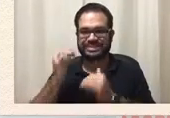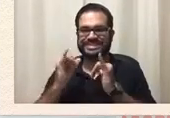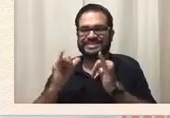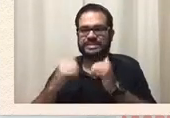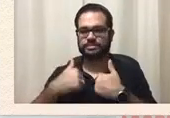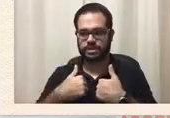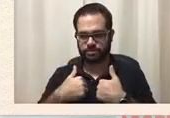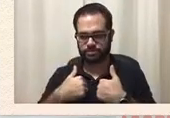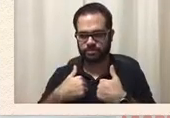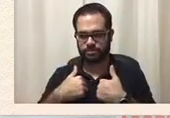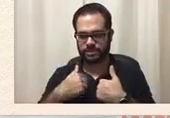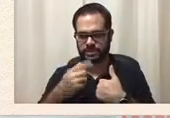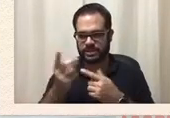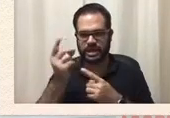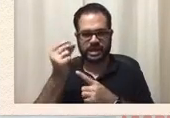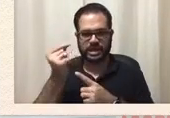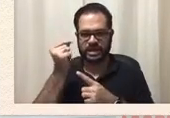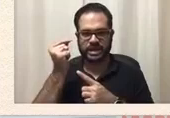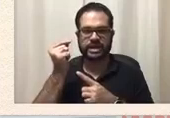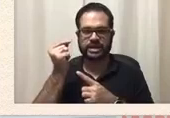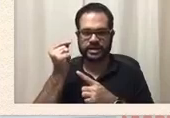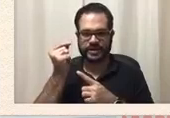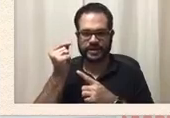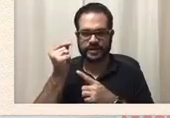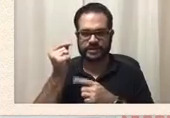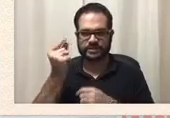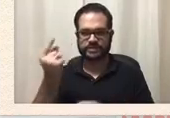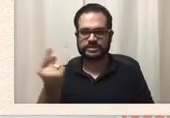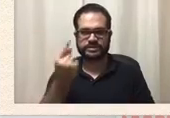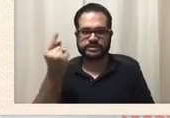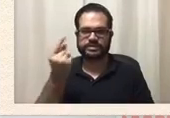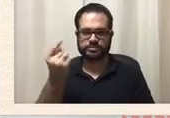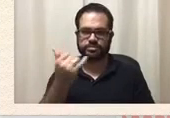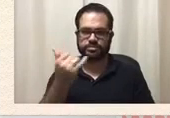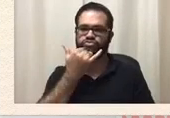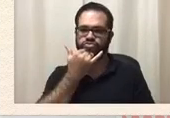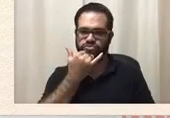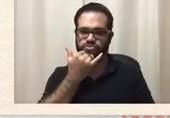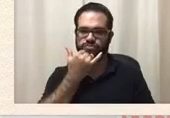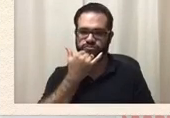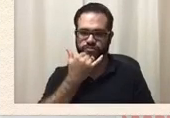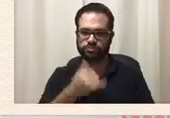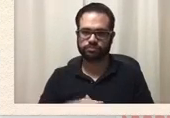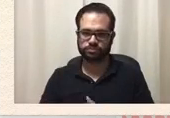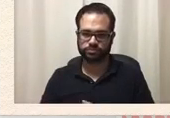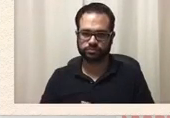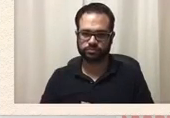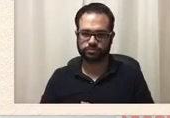second, something had seriously gone wrong.